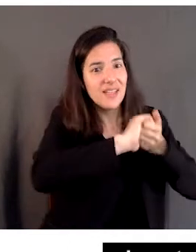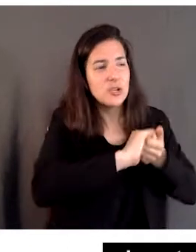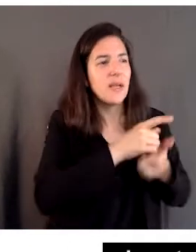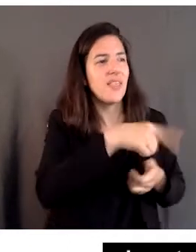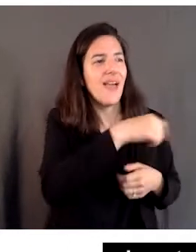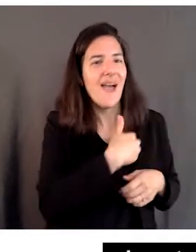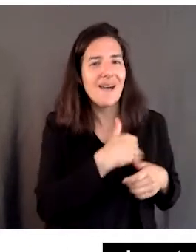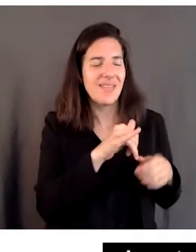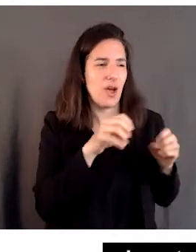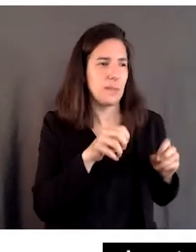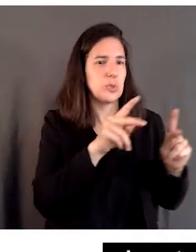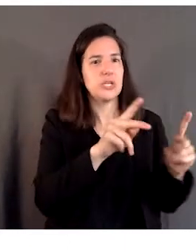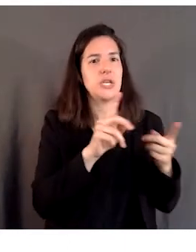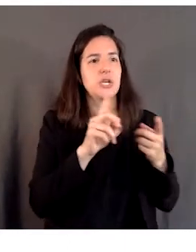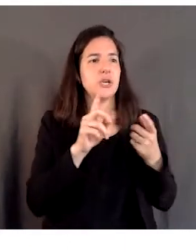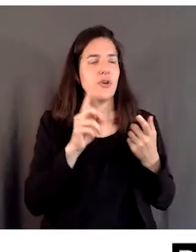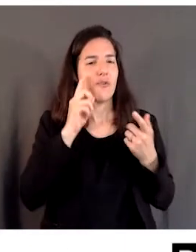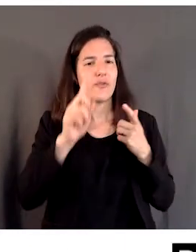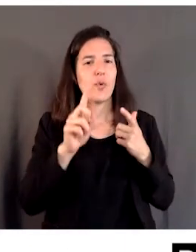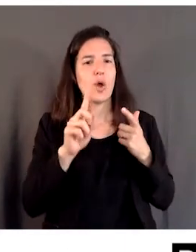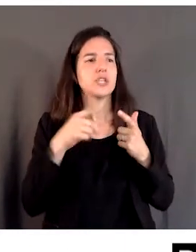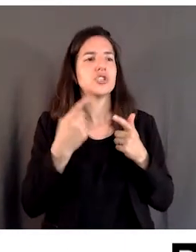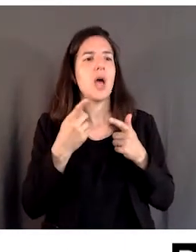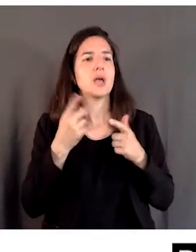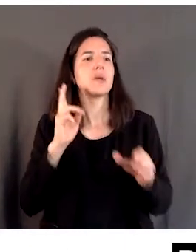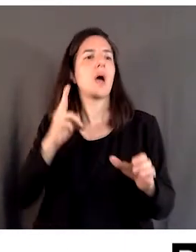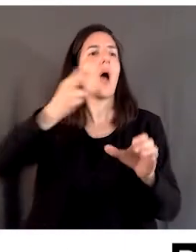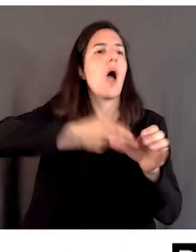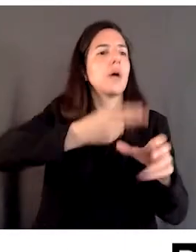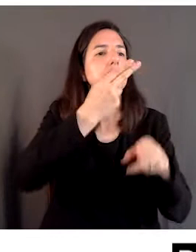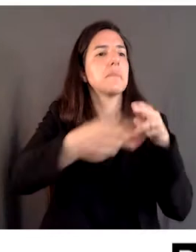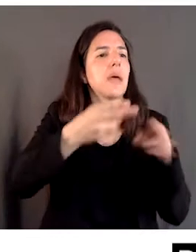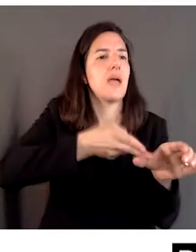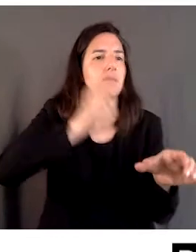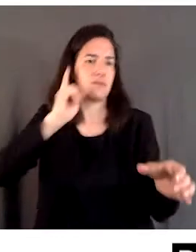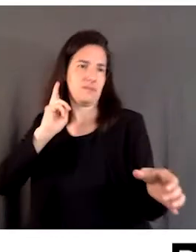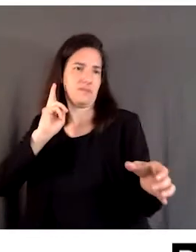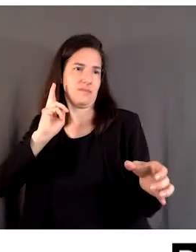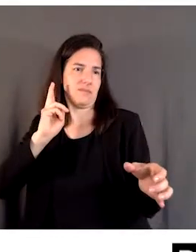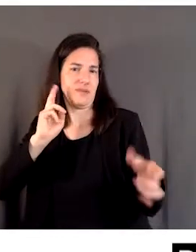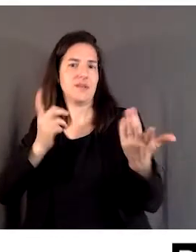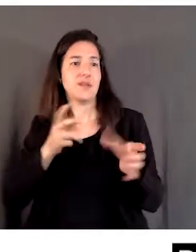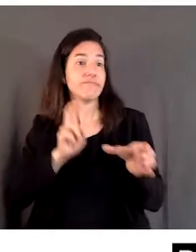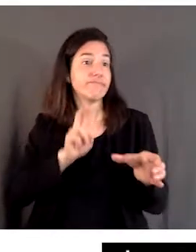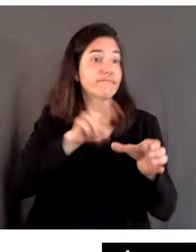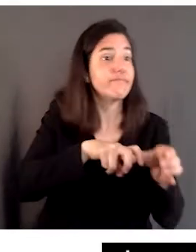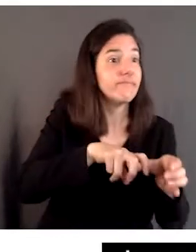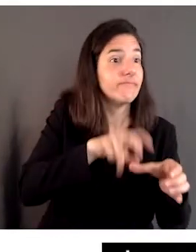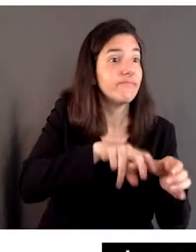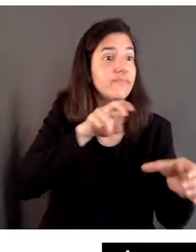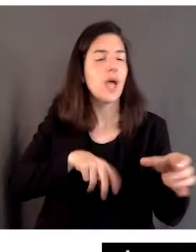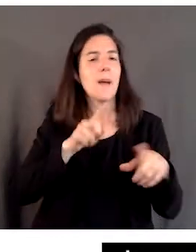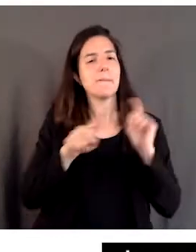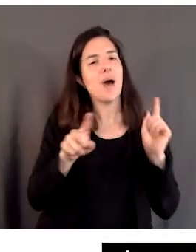it, getting uncomfortable and removing yourself. But to be a true ally, to begin that journey